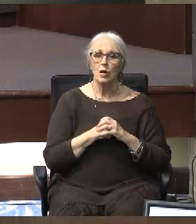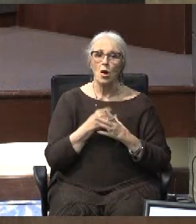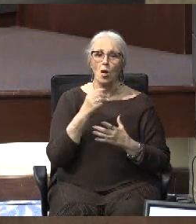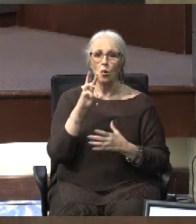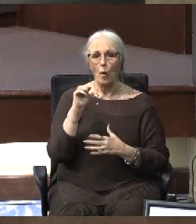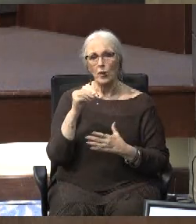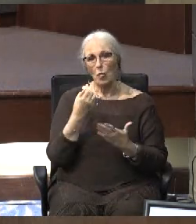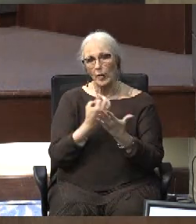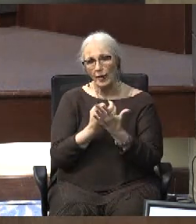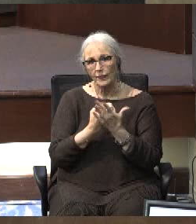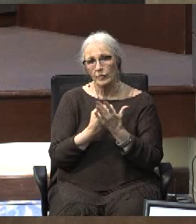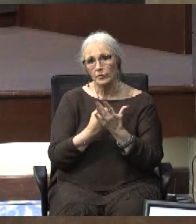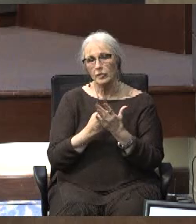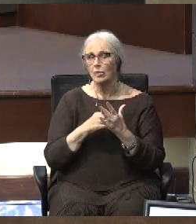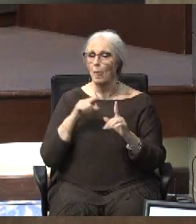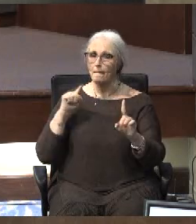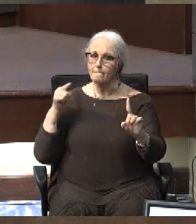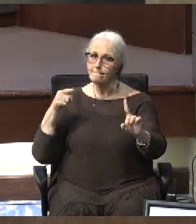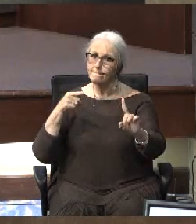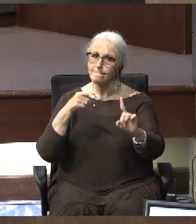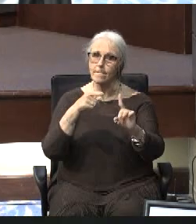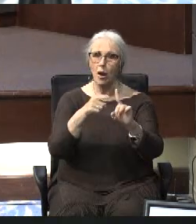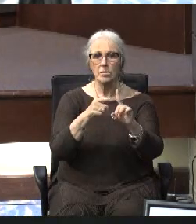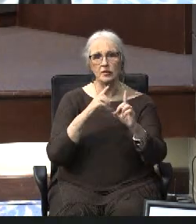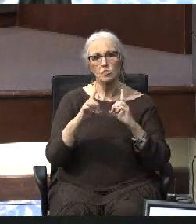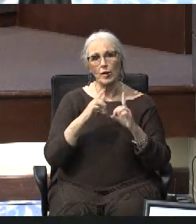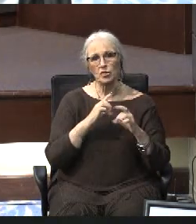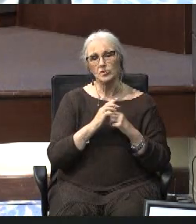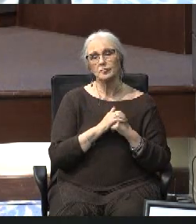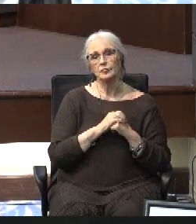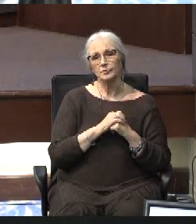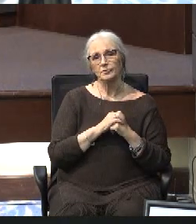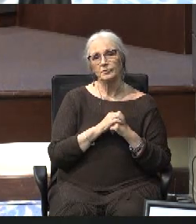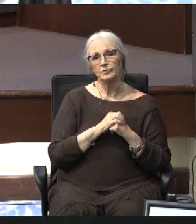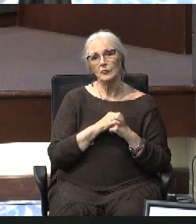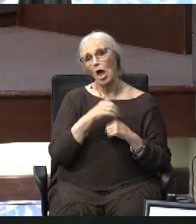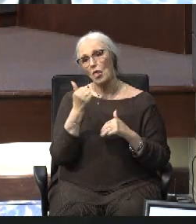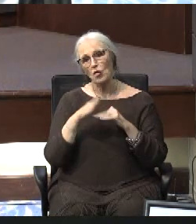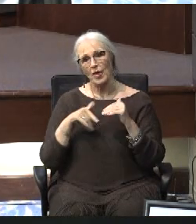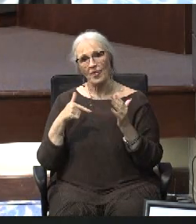economy moving in a positive direction. So excited for this one.